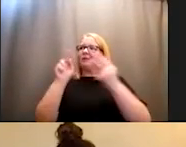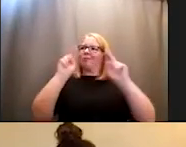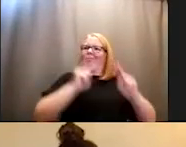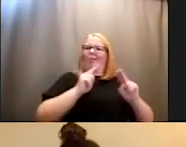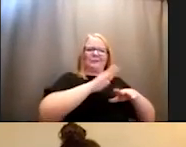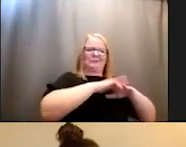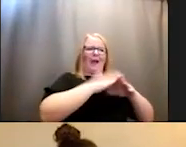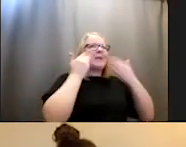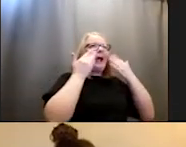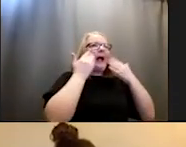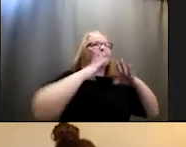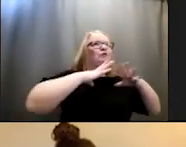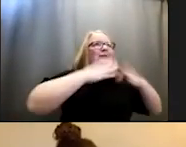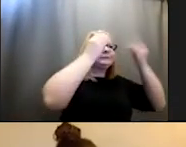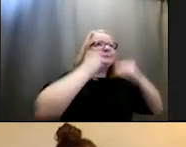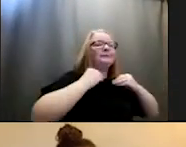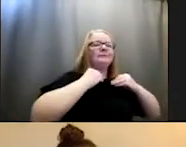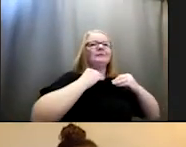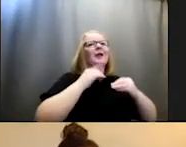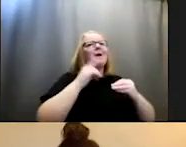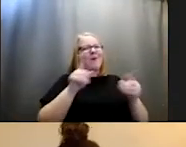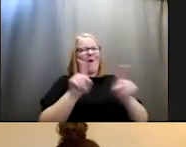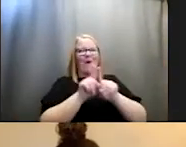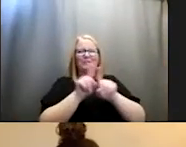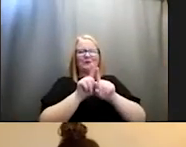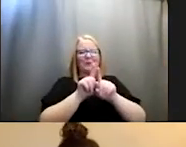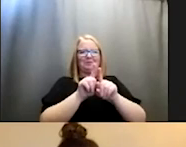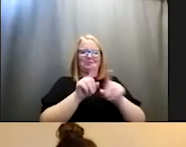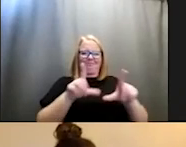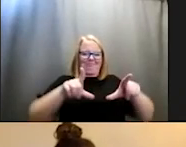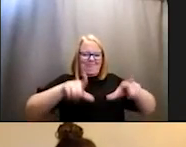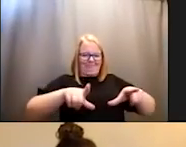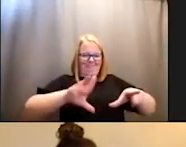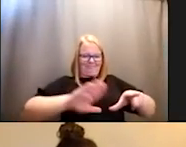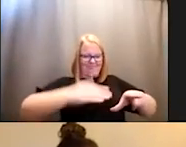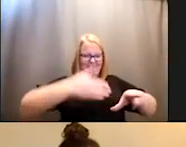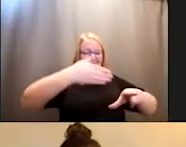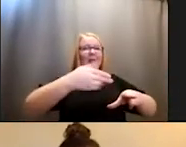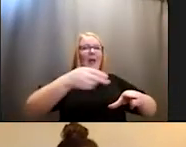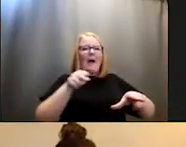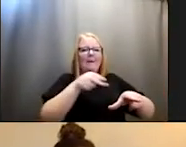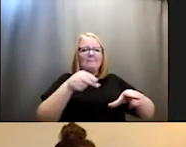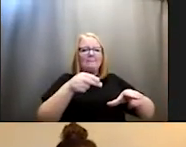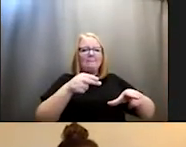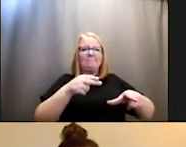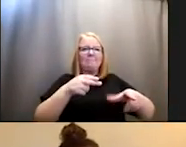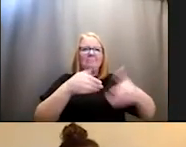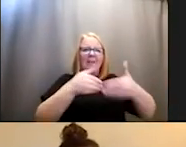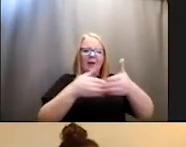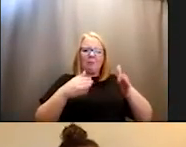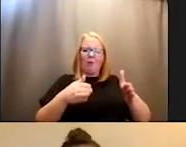ready. And this was also very playful. The idea of it being a paint box very much plays on the idea of artistic